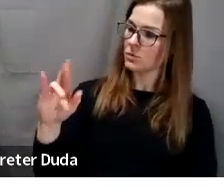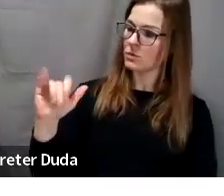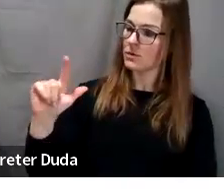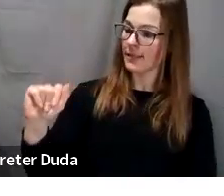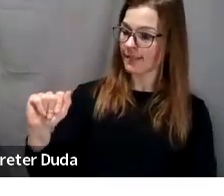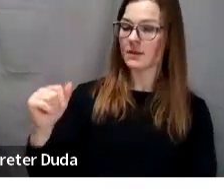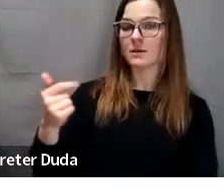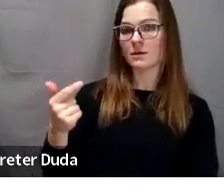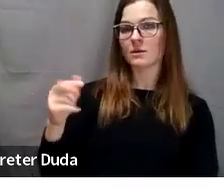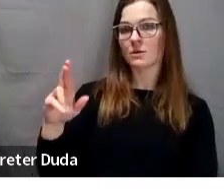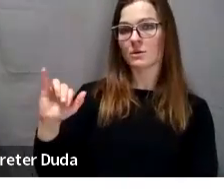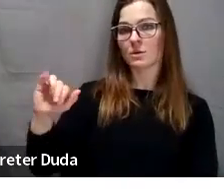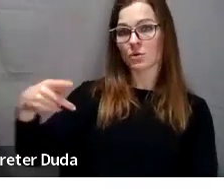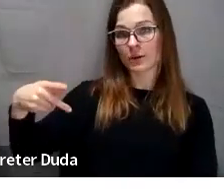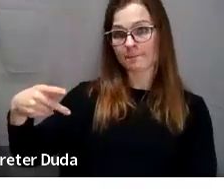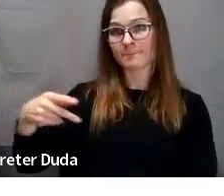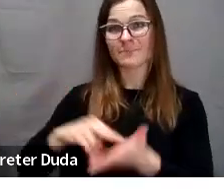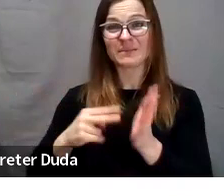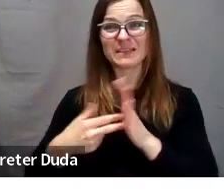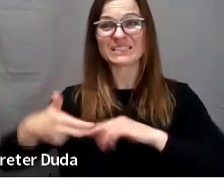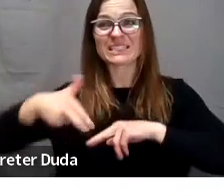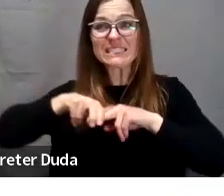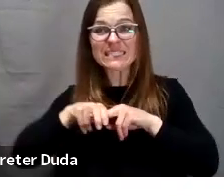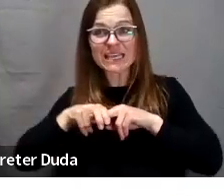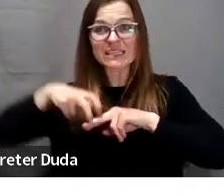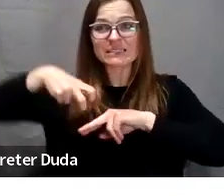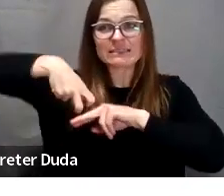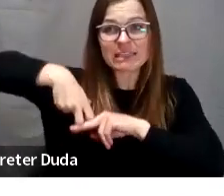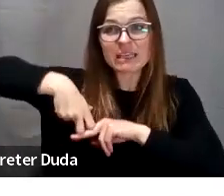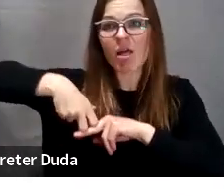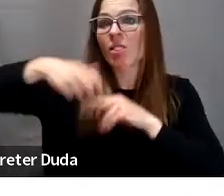ground, sitting on, whatever you may need it for.